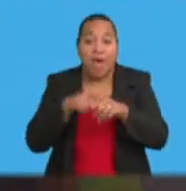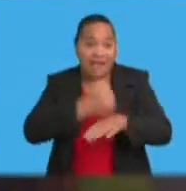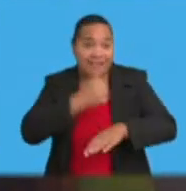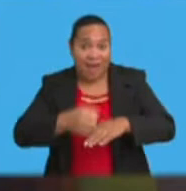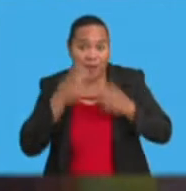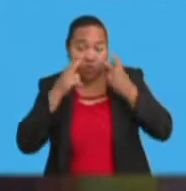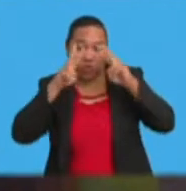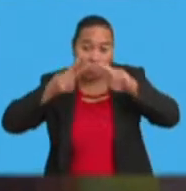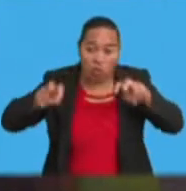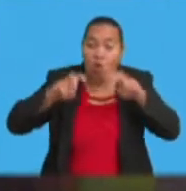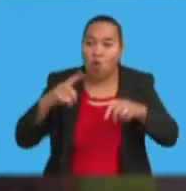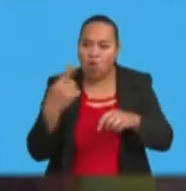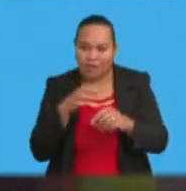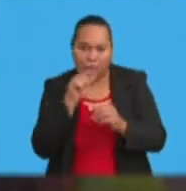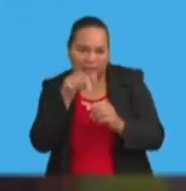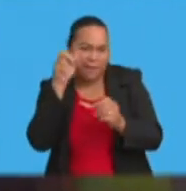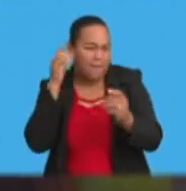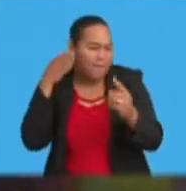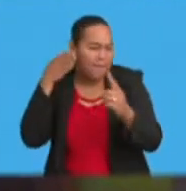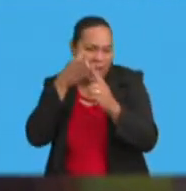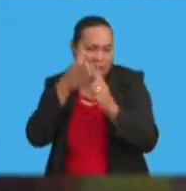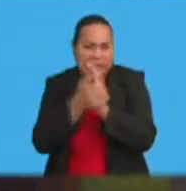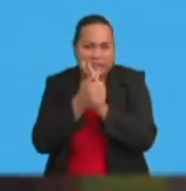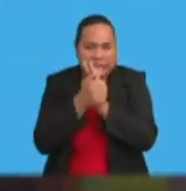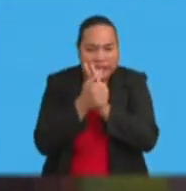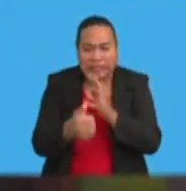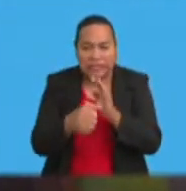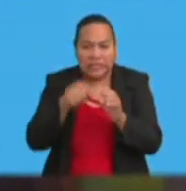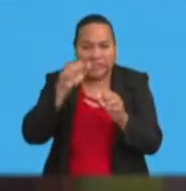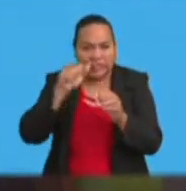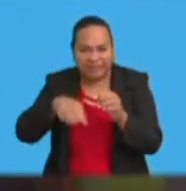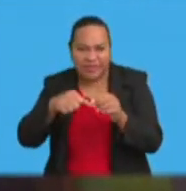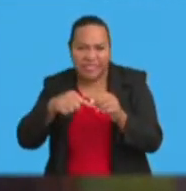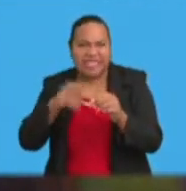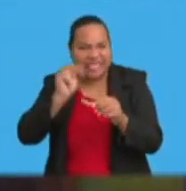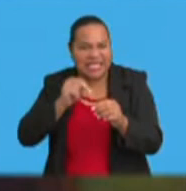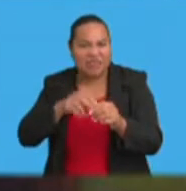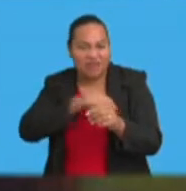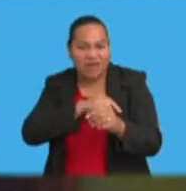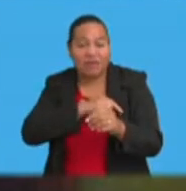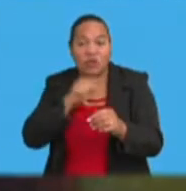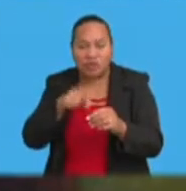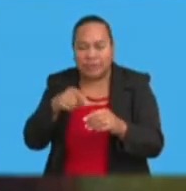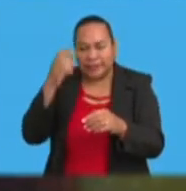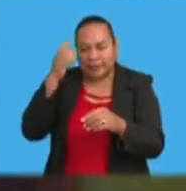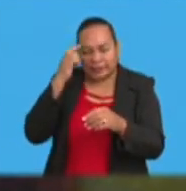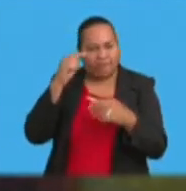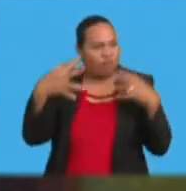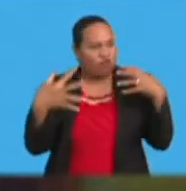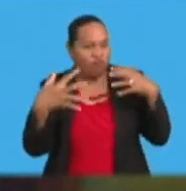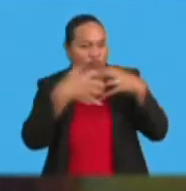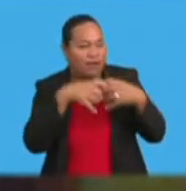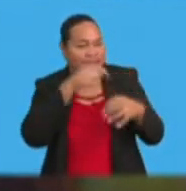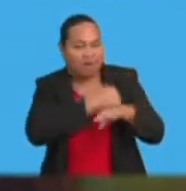at what are the key skill sets, the key types of people that we need in government to be able, for government to be able to achieve its aims.